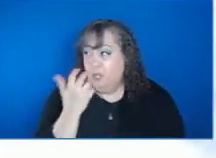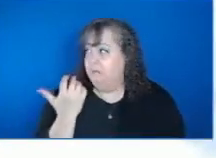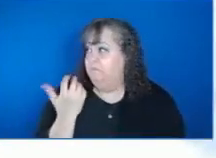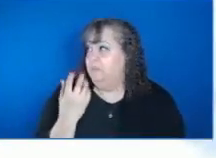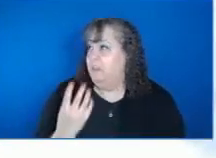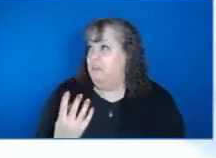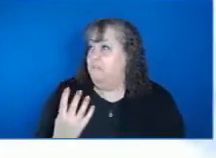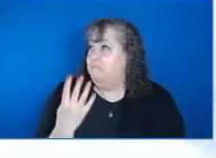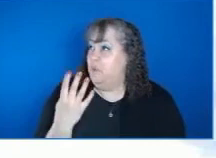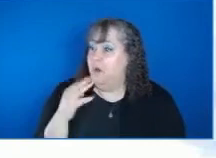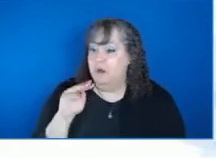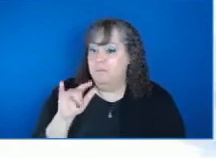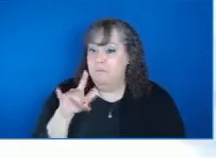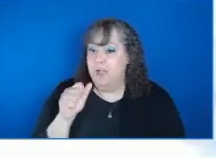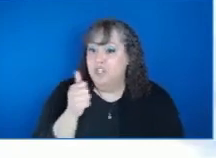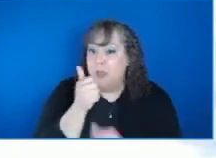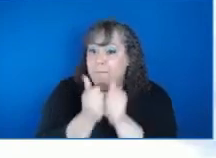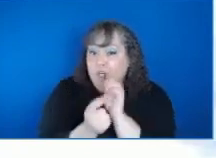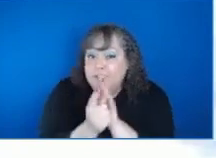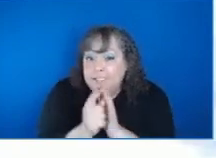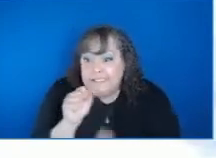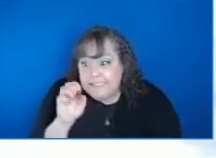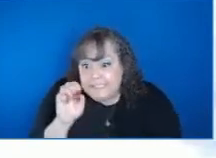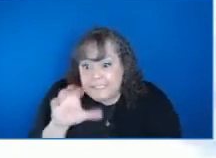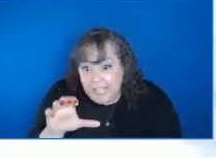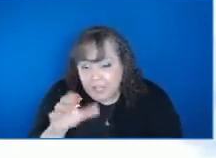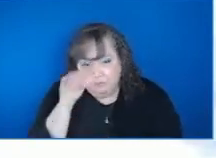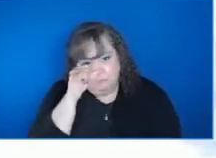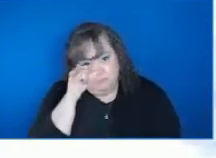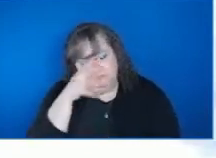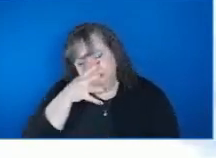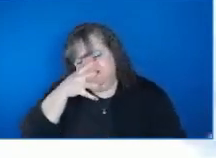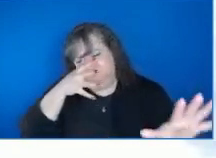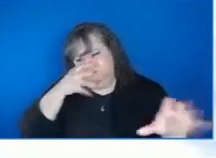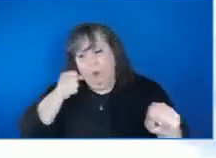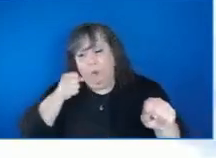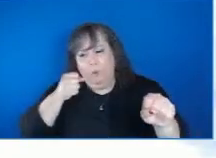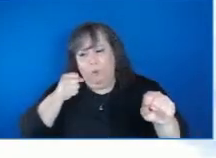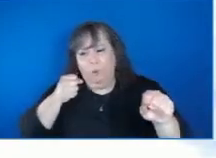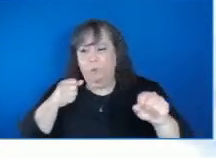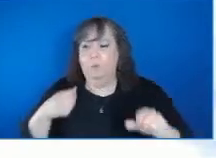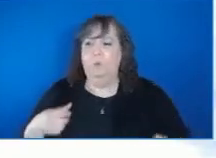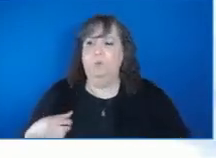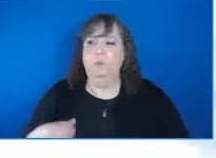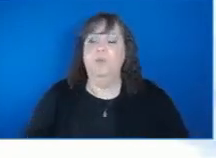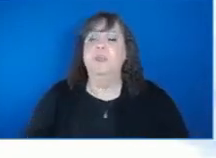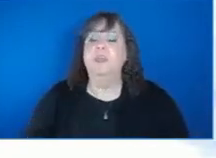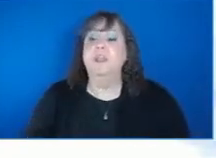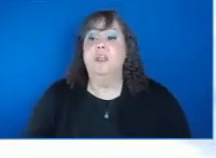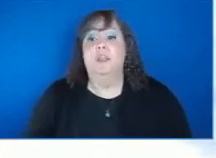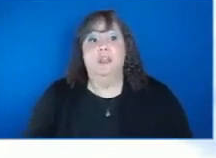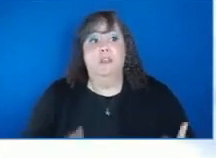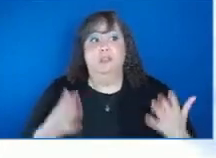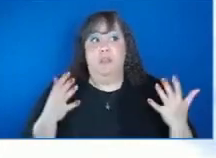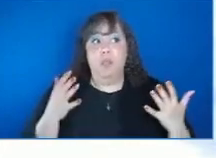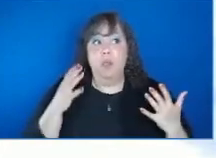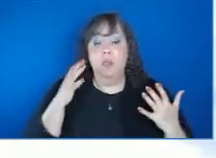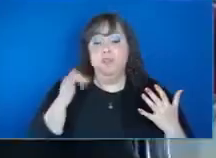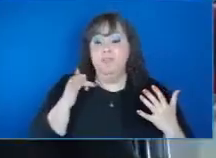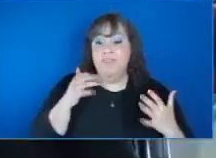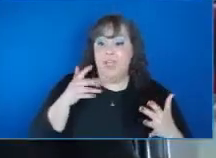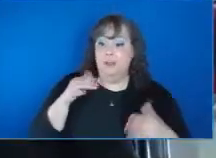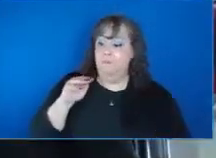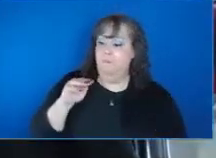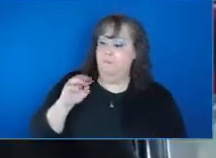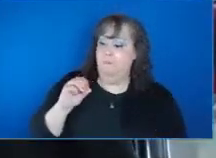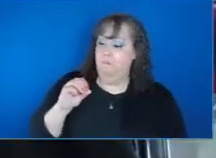second. So try going that fast. That's a really fast. And with that and, you know, momentum, you hit something, transfer